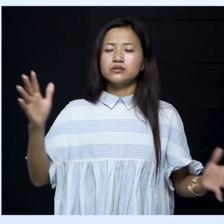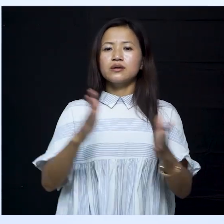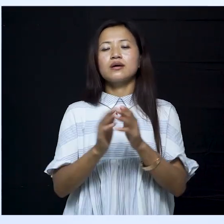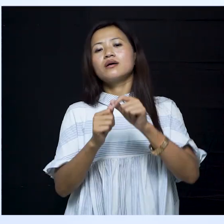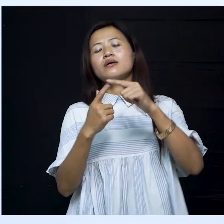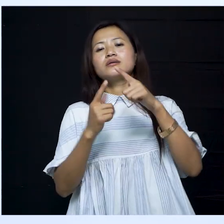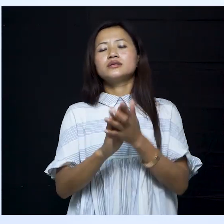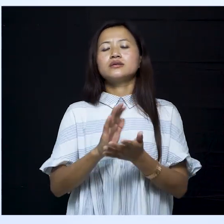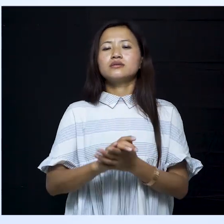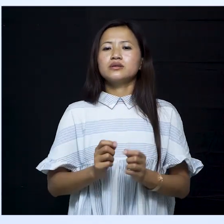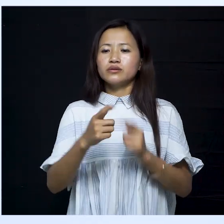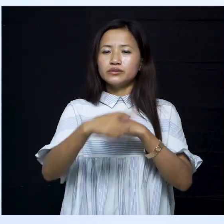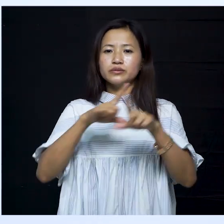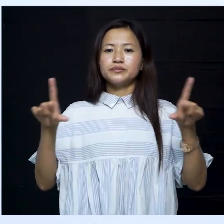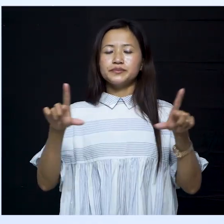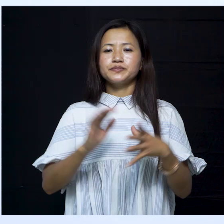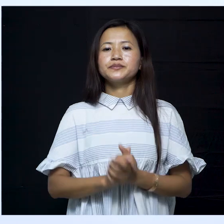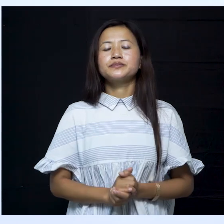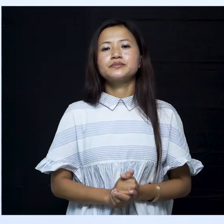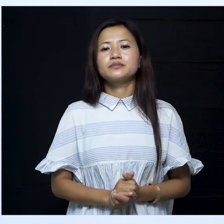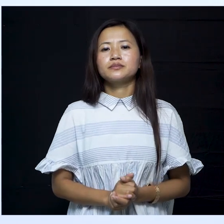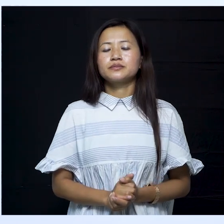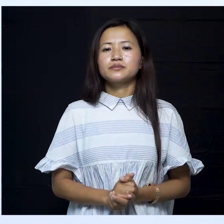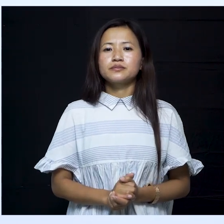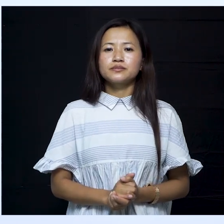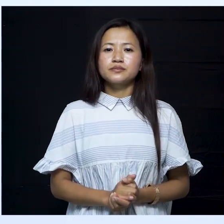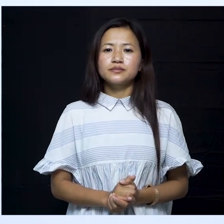or changing of language.